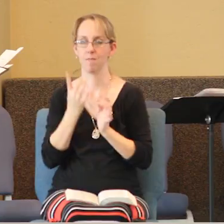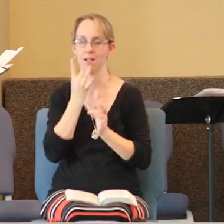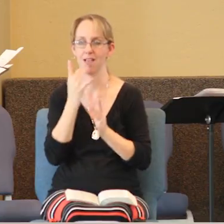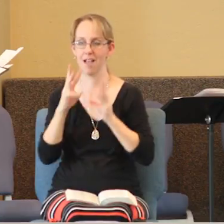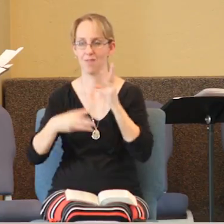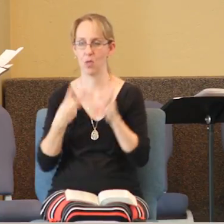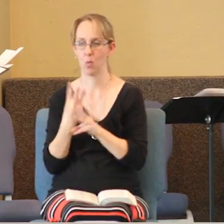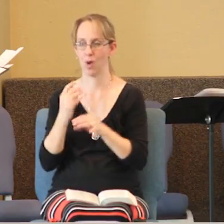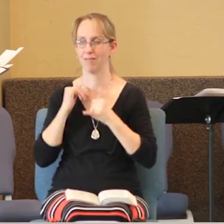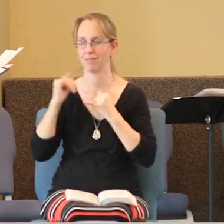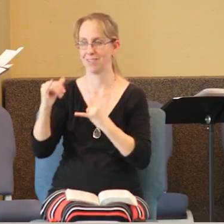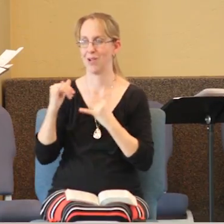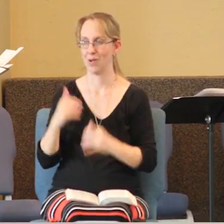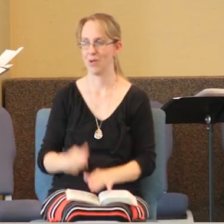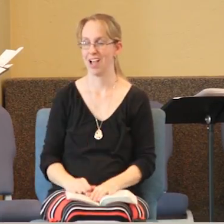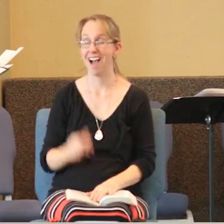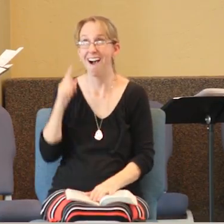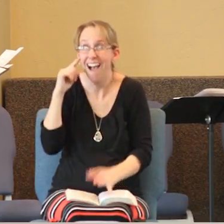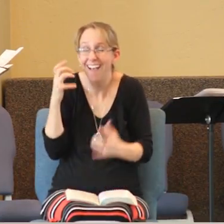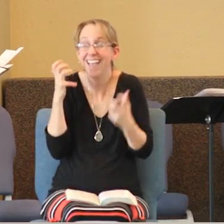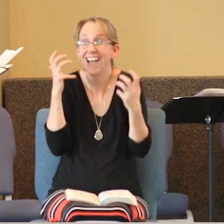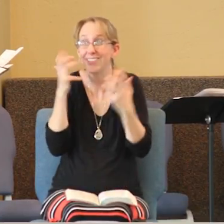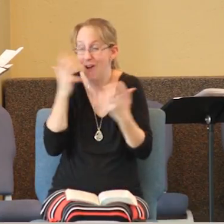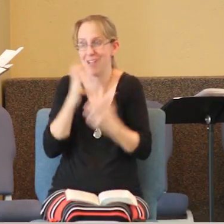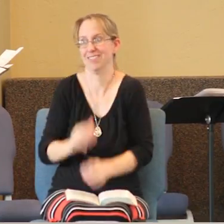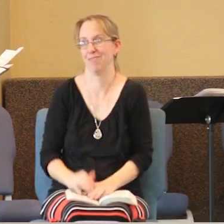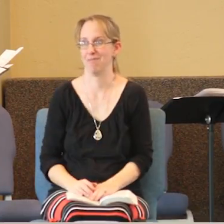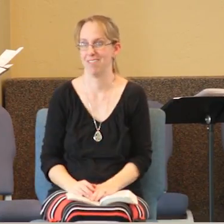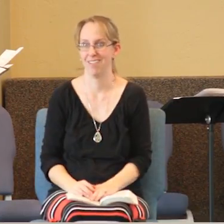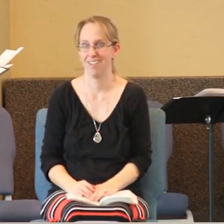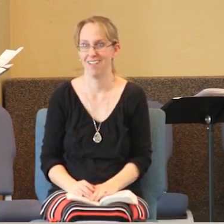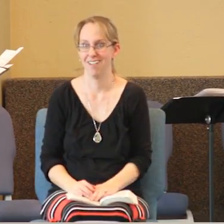world. I think that's awesome.